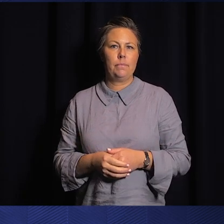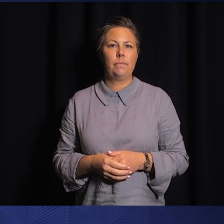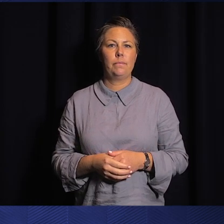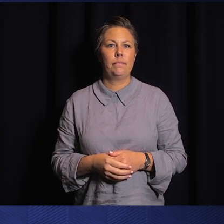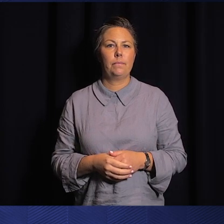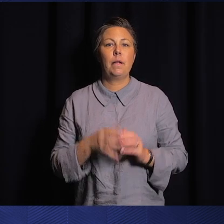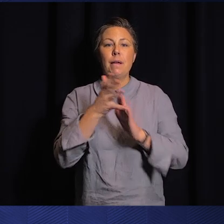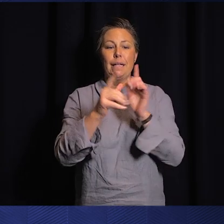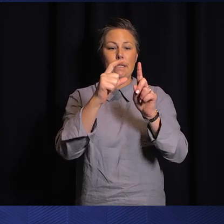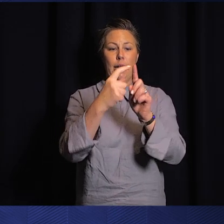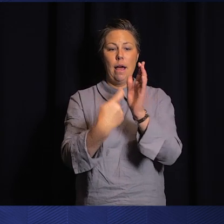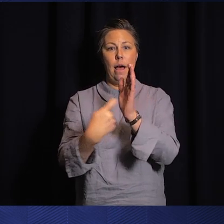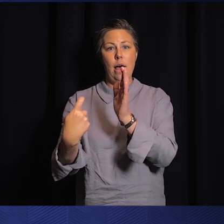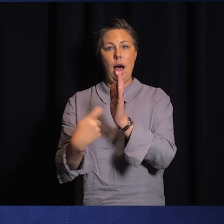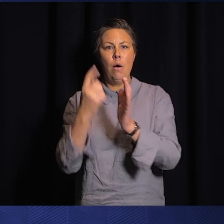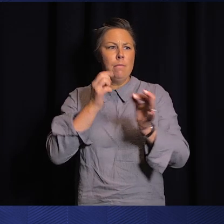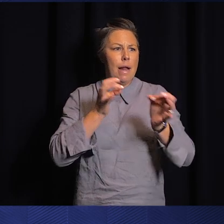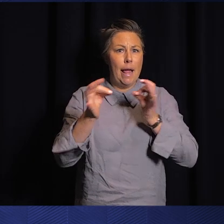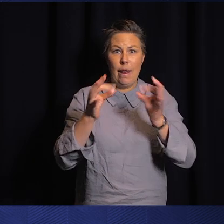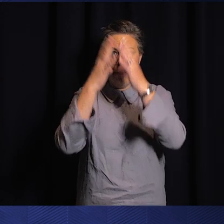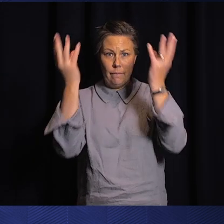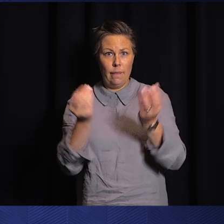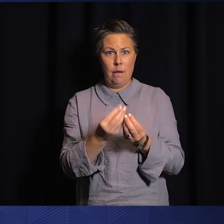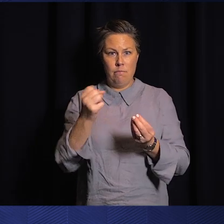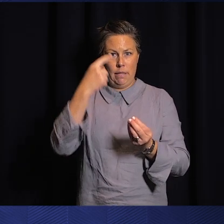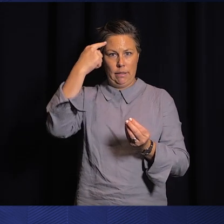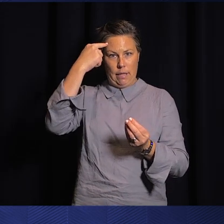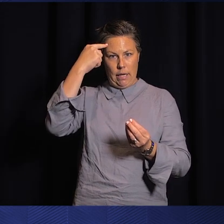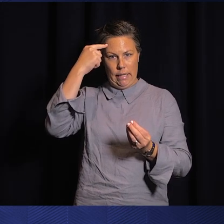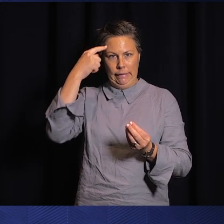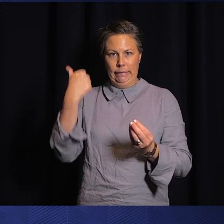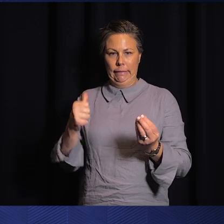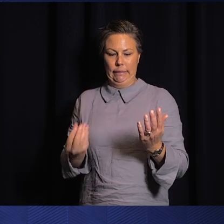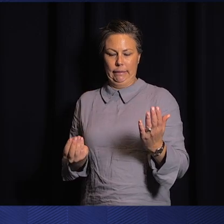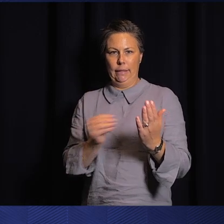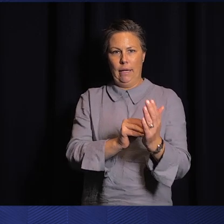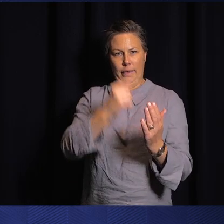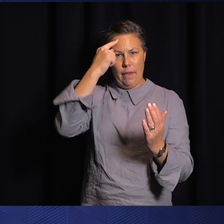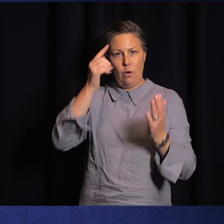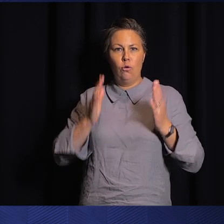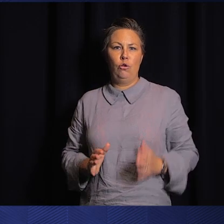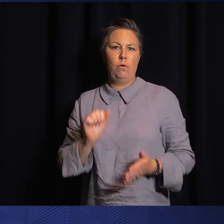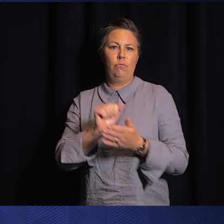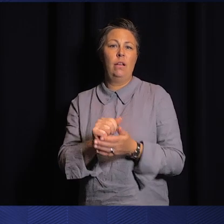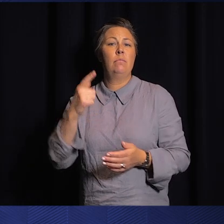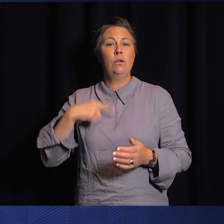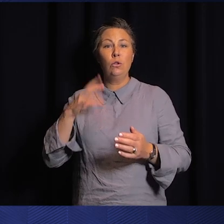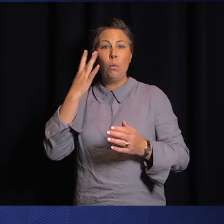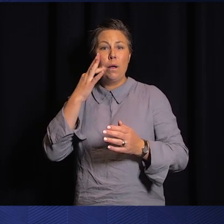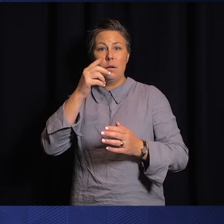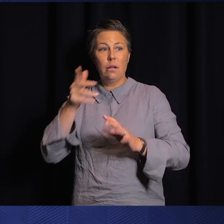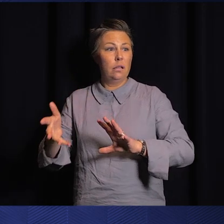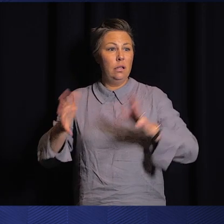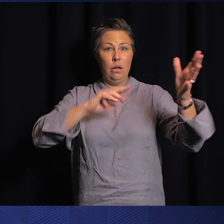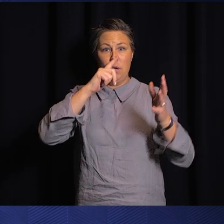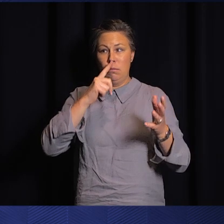into DRR when it comes to disaster displacement. And why is this? Because disaster displacement is all about